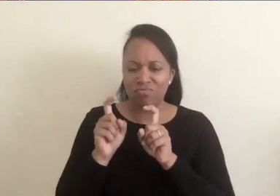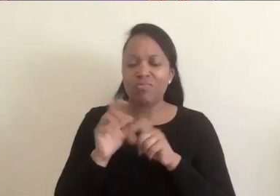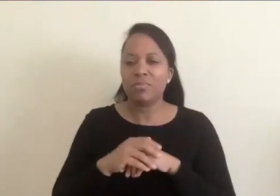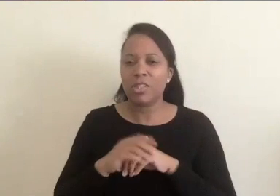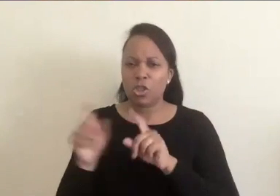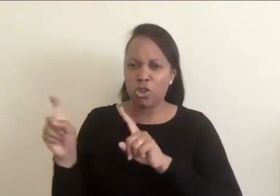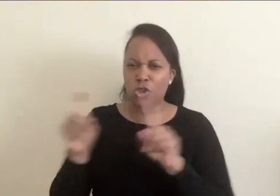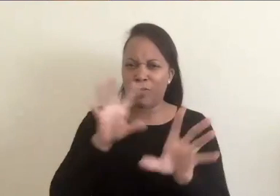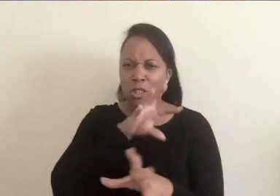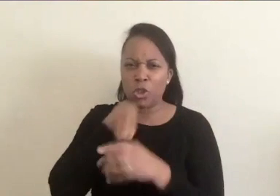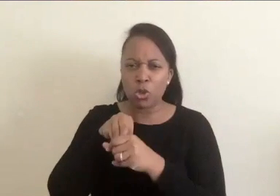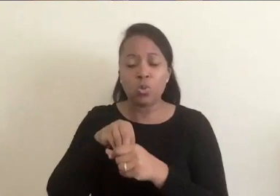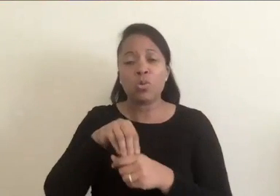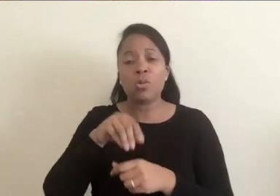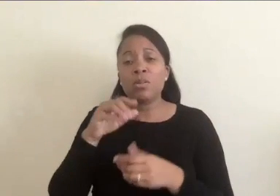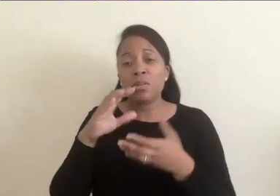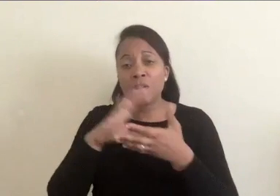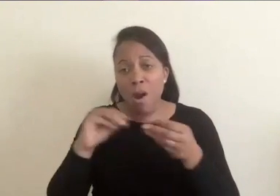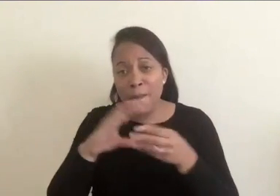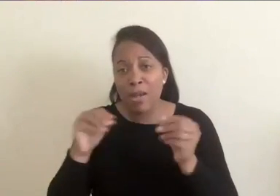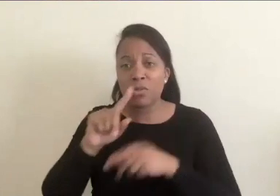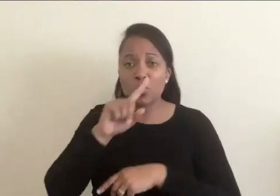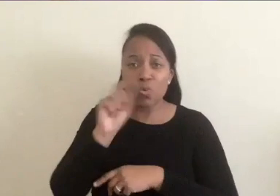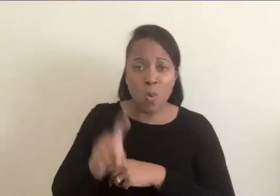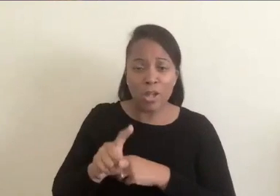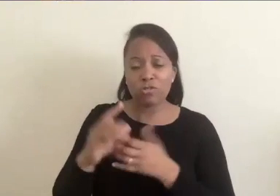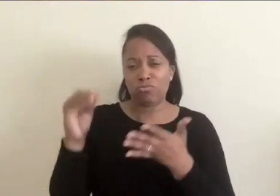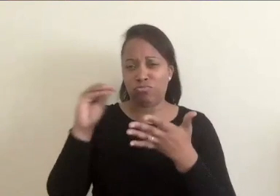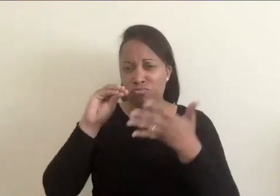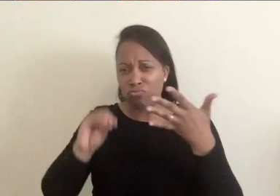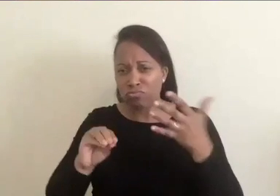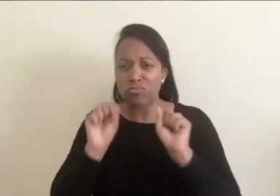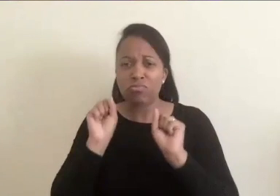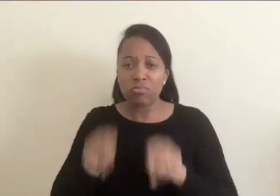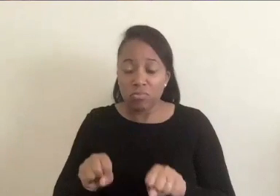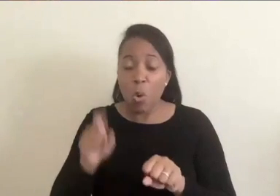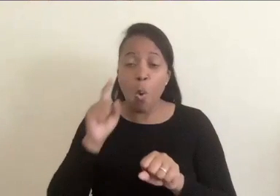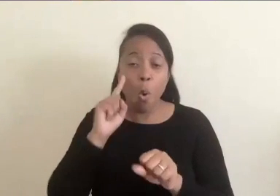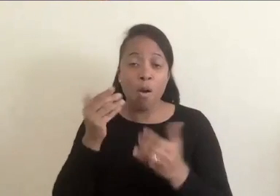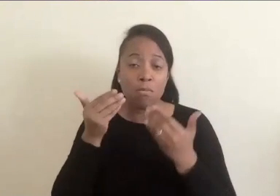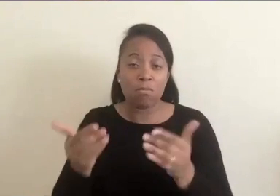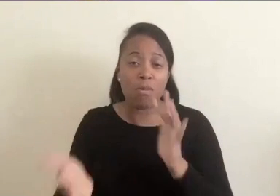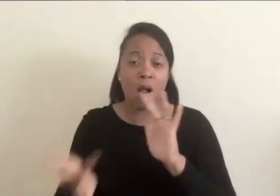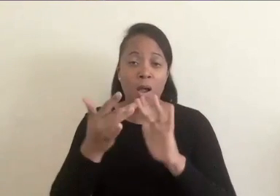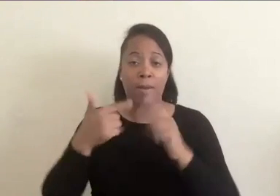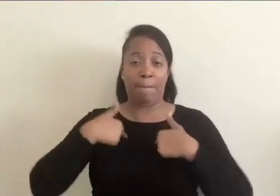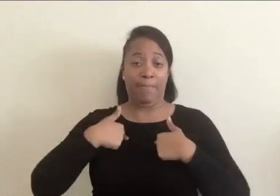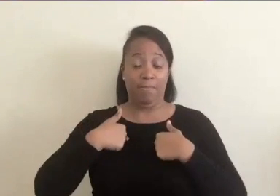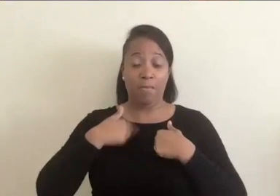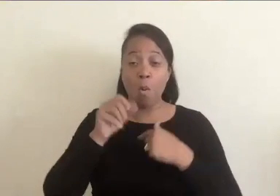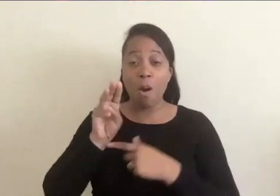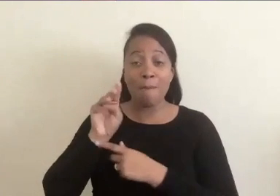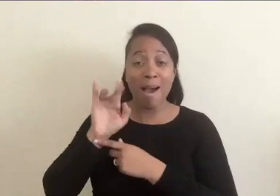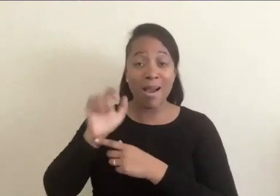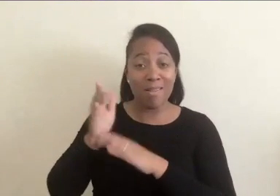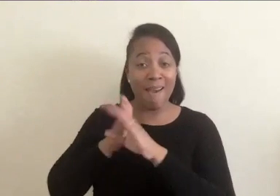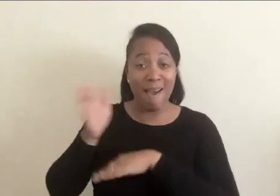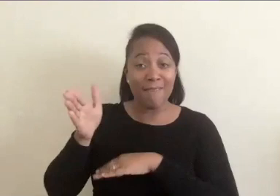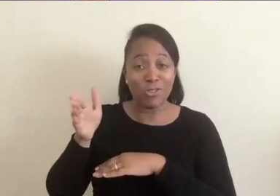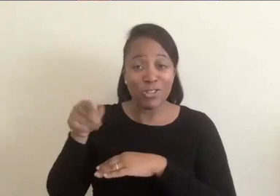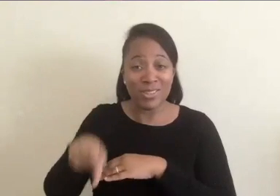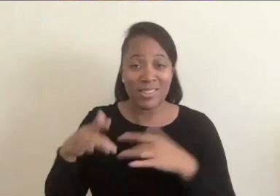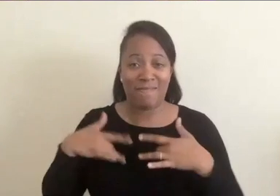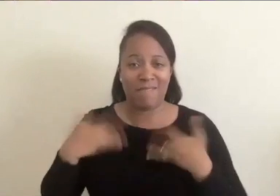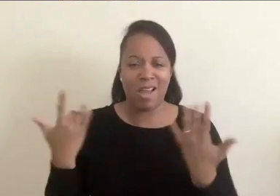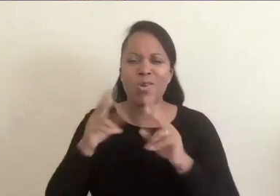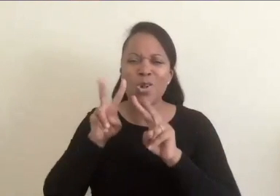will include comments and a questions section. You can also contact me or Michael directly by phone or by email after